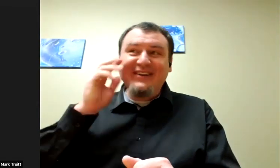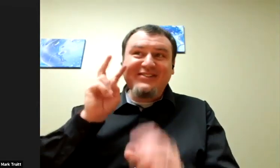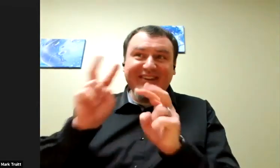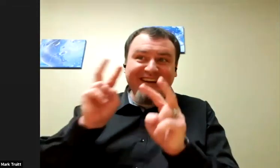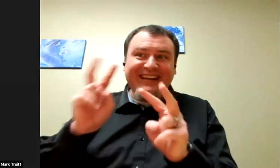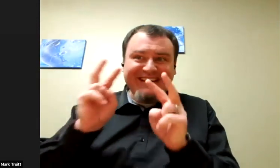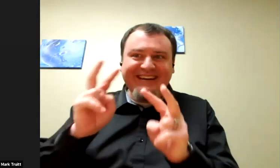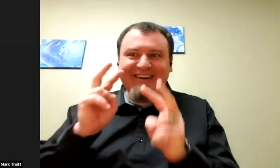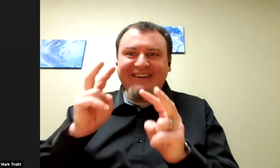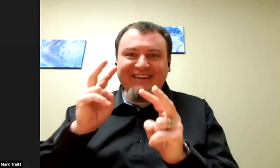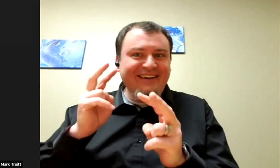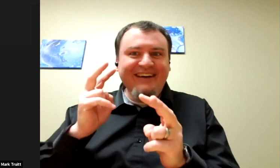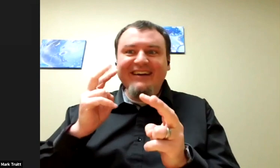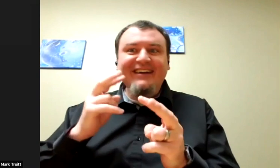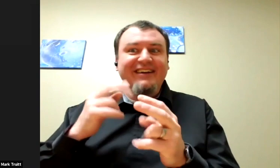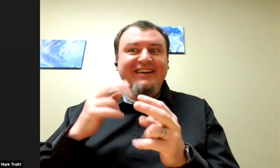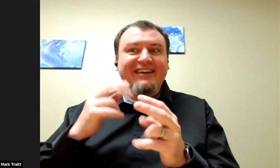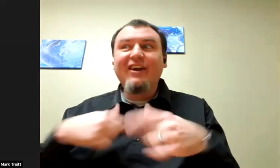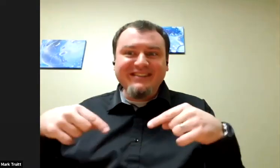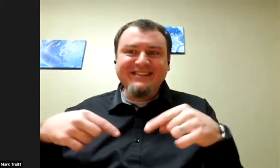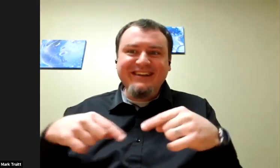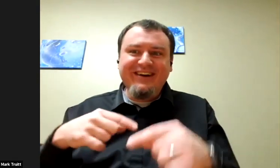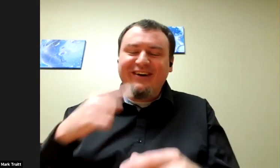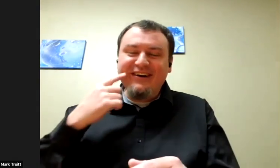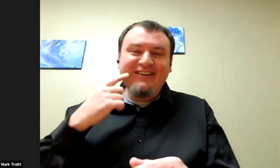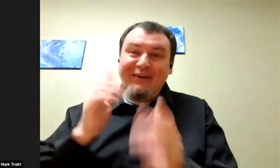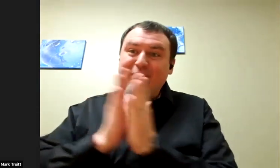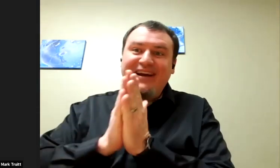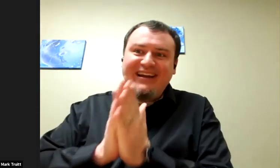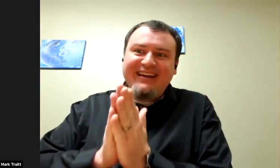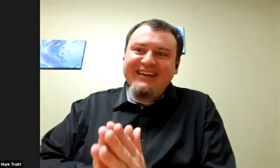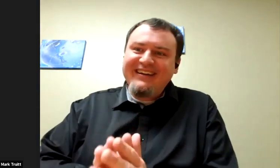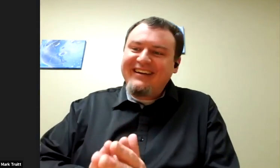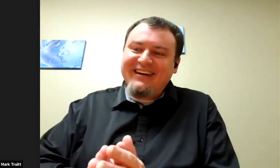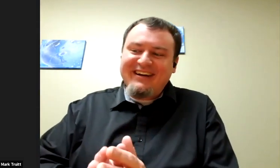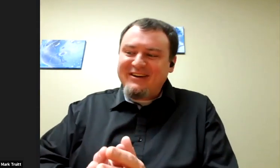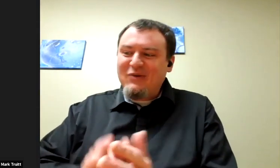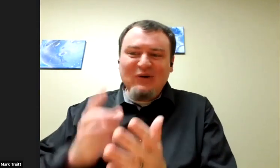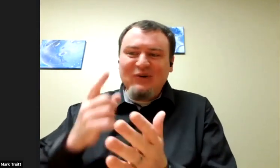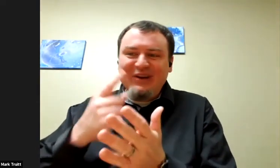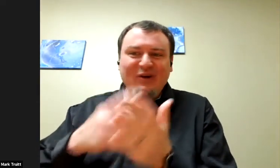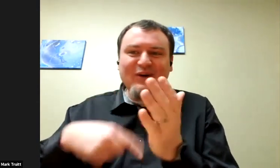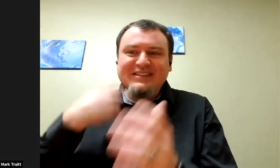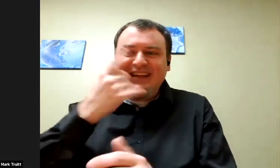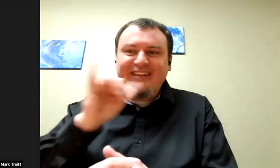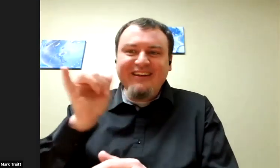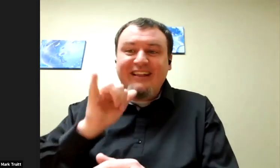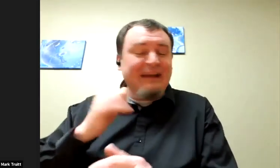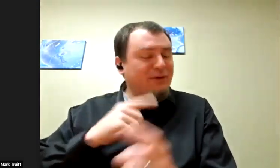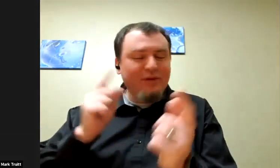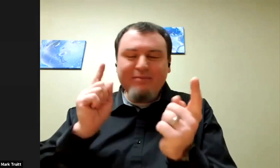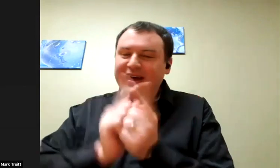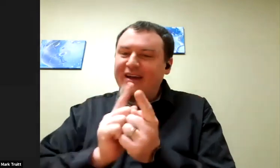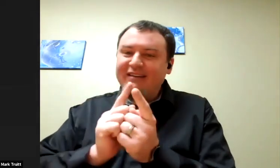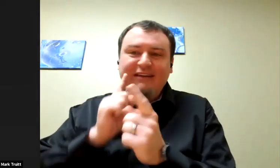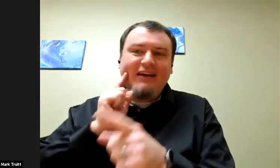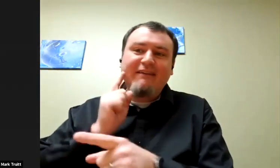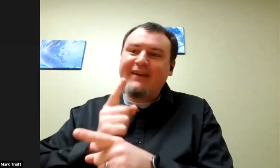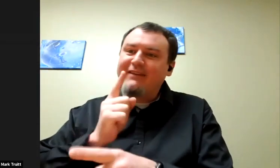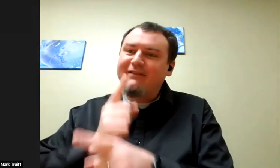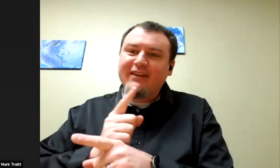We always were looking, you know, we were nervous, you know, we were praying, you know, what's it going to look like? But we